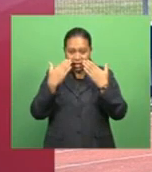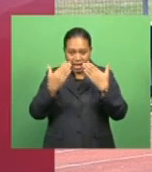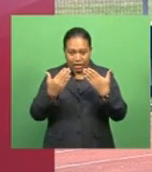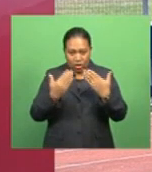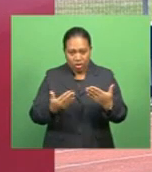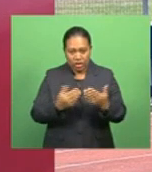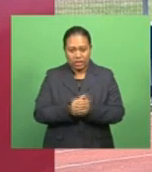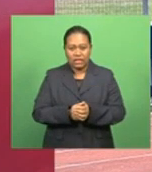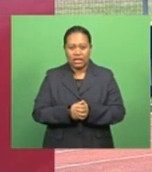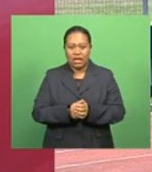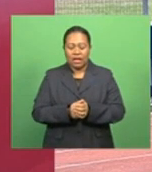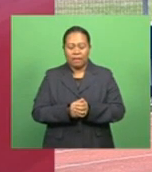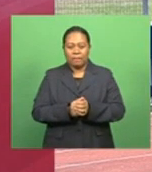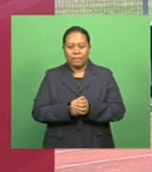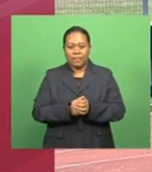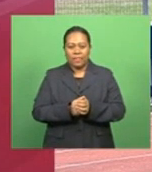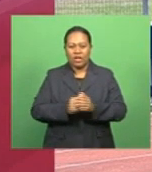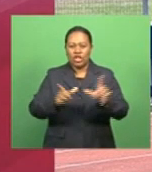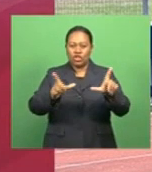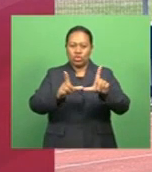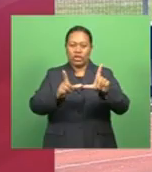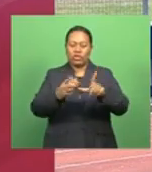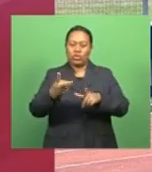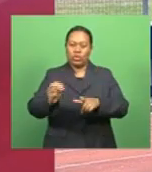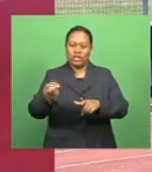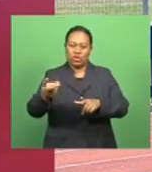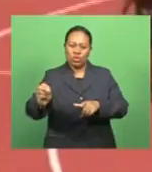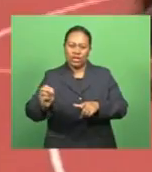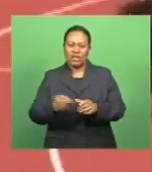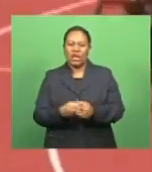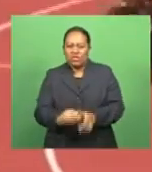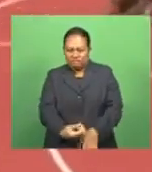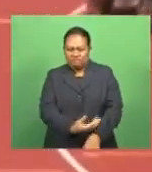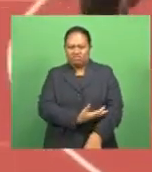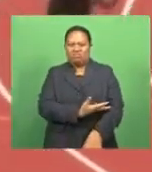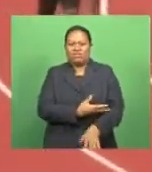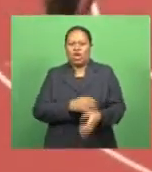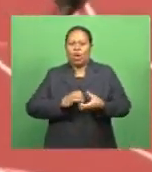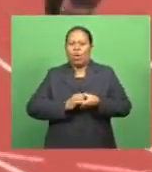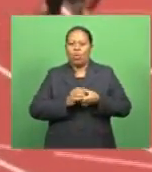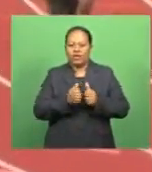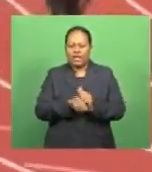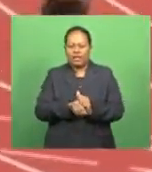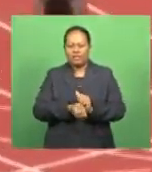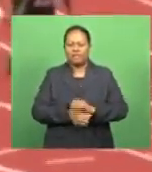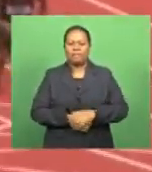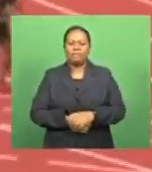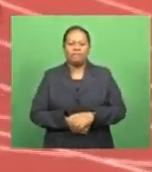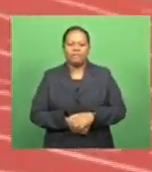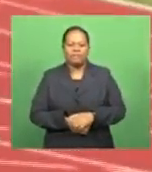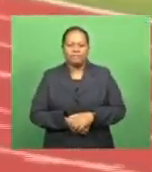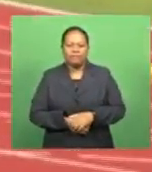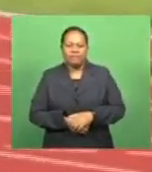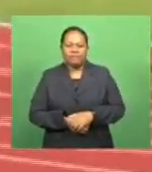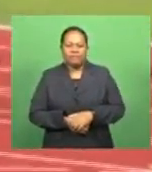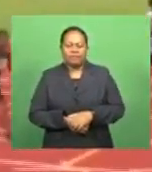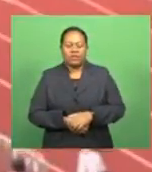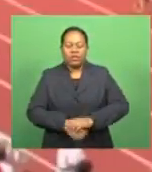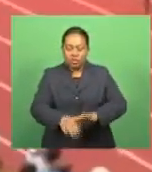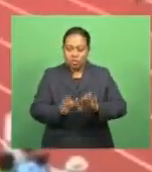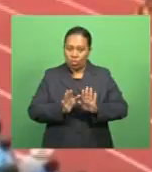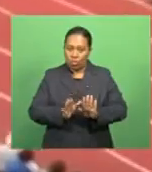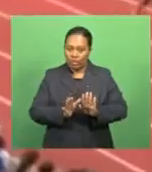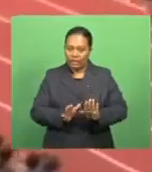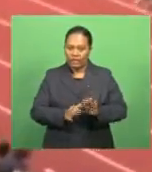the postponement of Tokyo 2020 is going to impact on their own games. And so we're waiting to